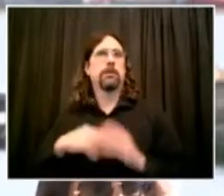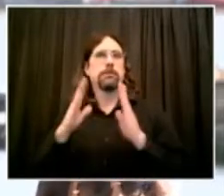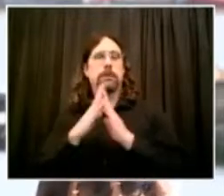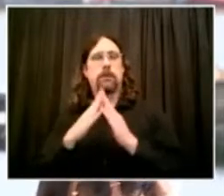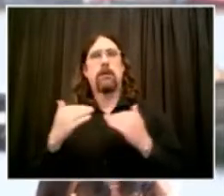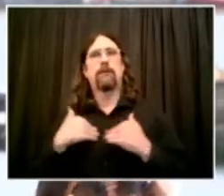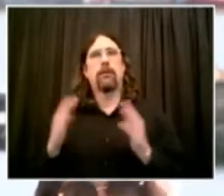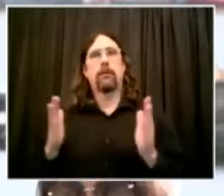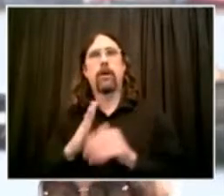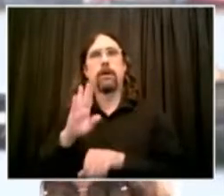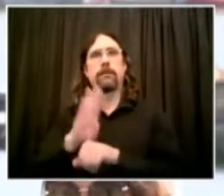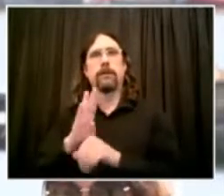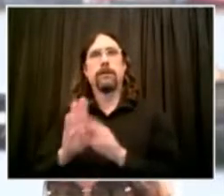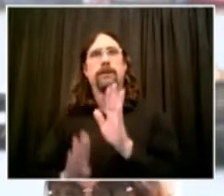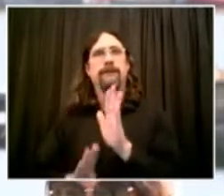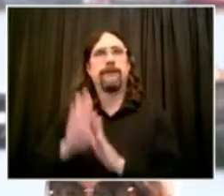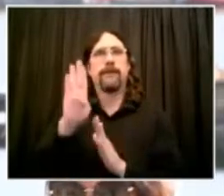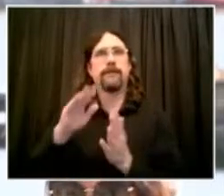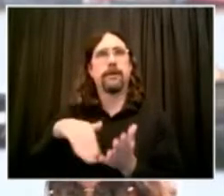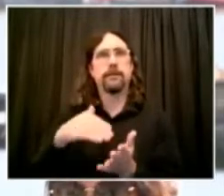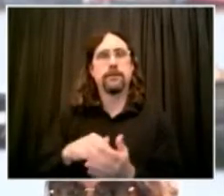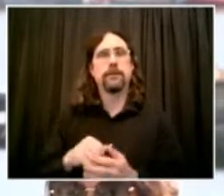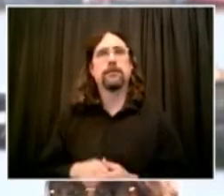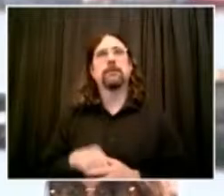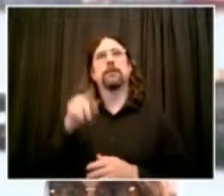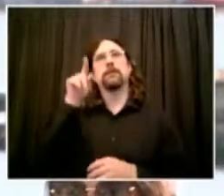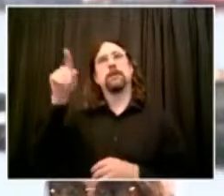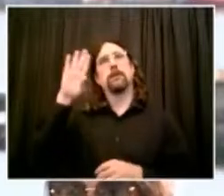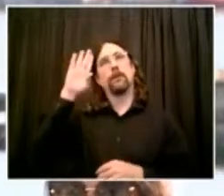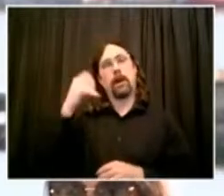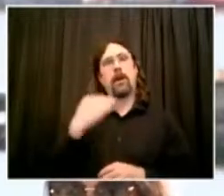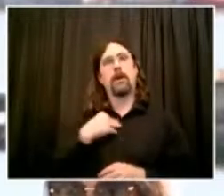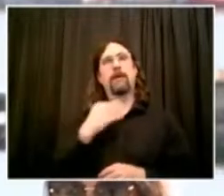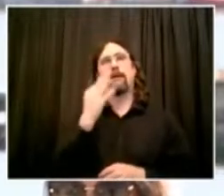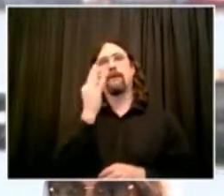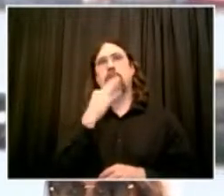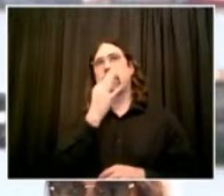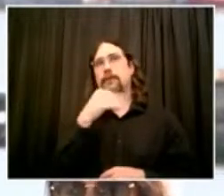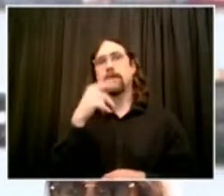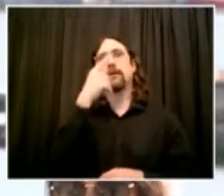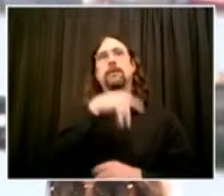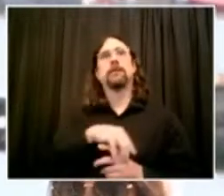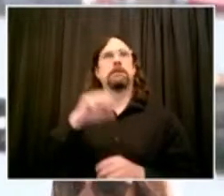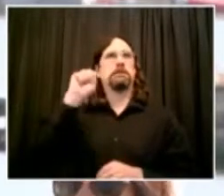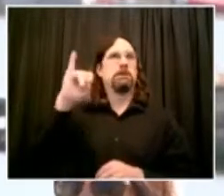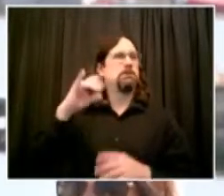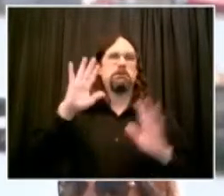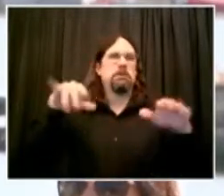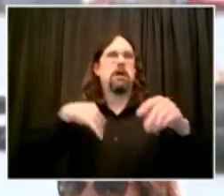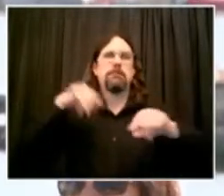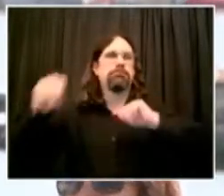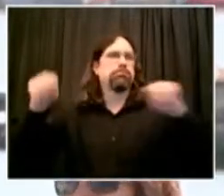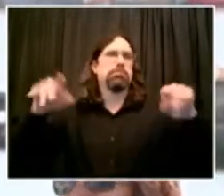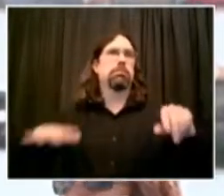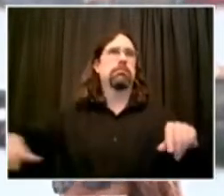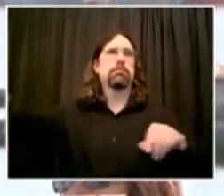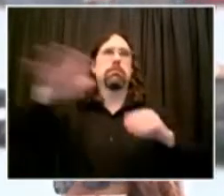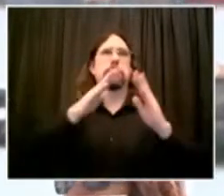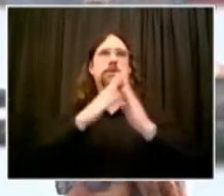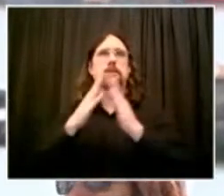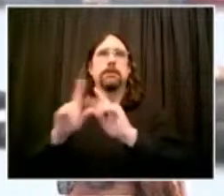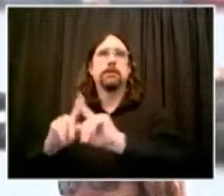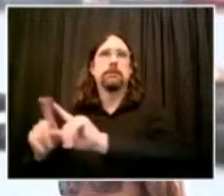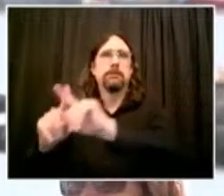Staten Island Chamber of Commerce, and so on. And there's a map. You can go on our website again, and you can get